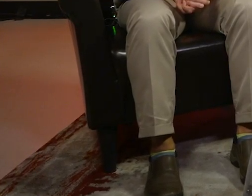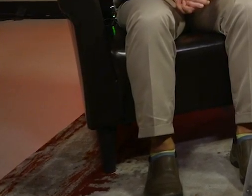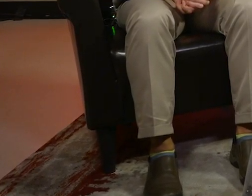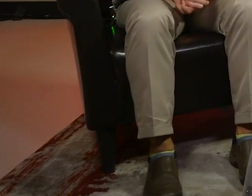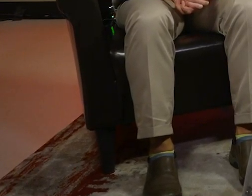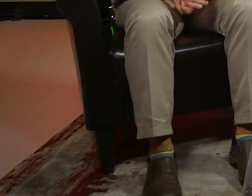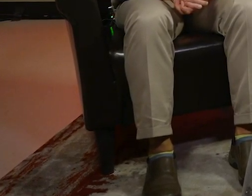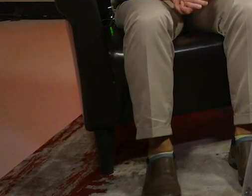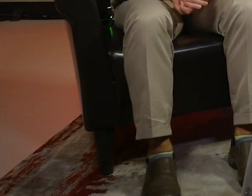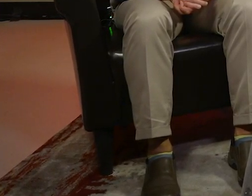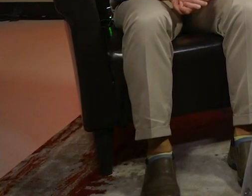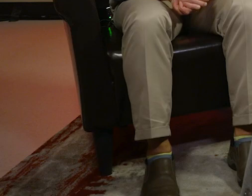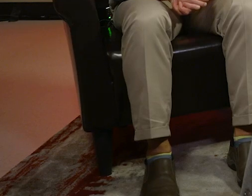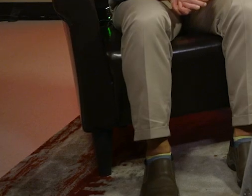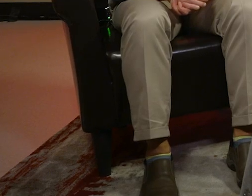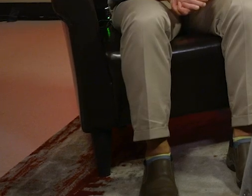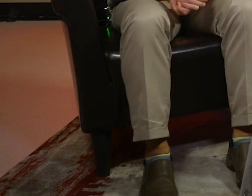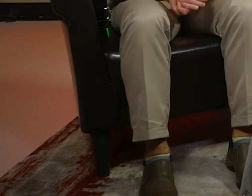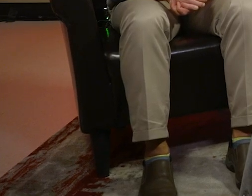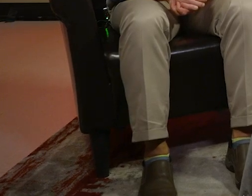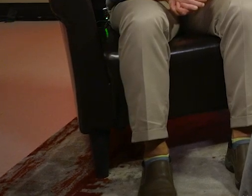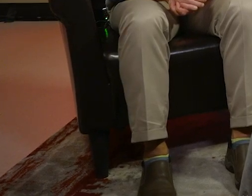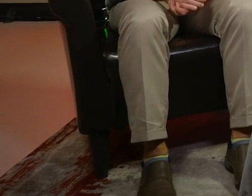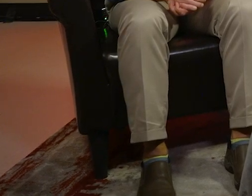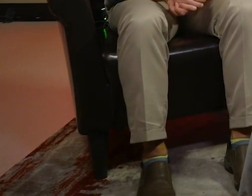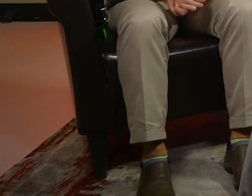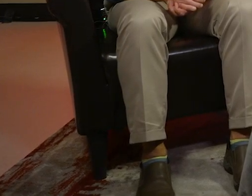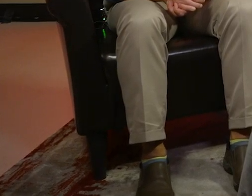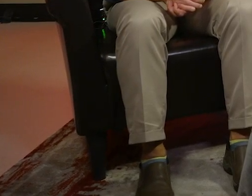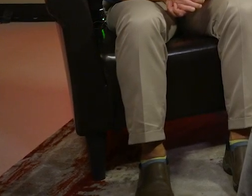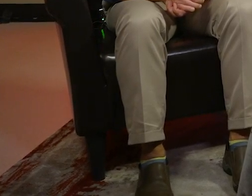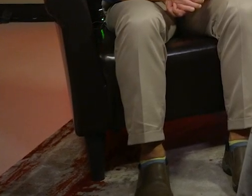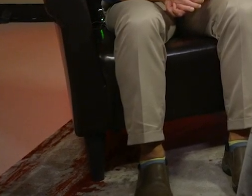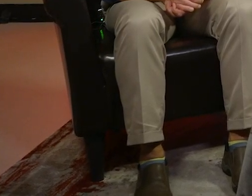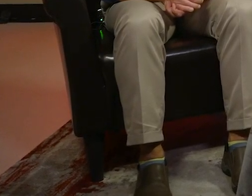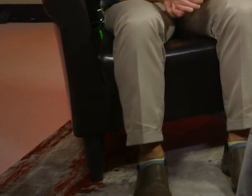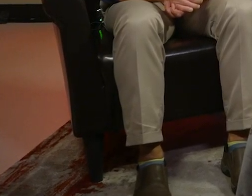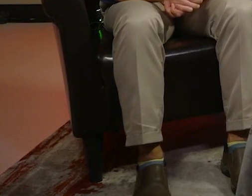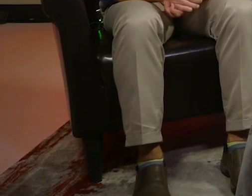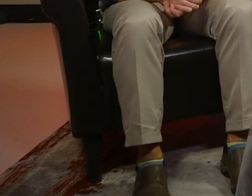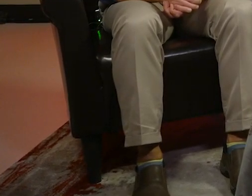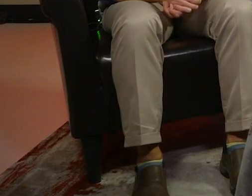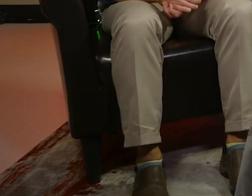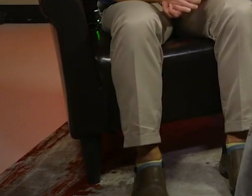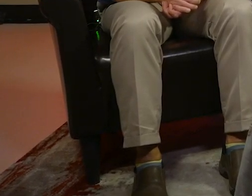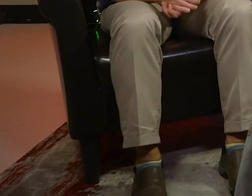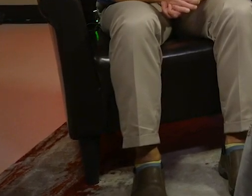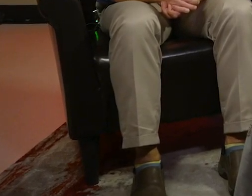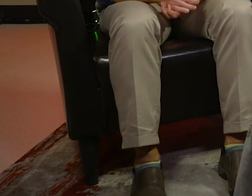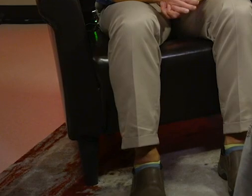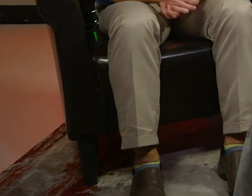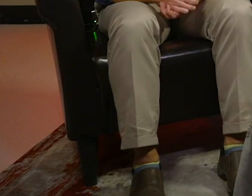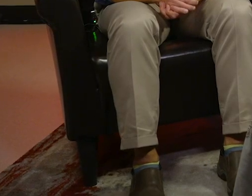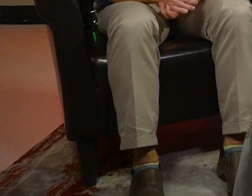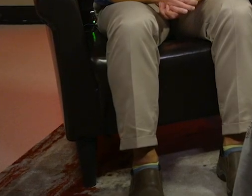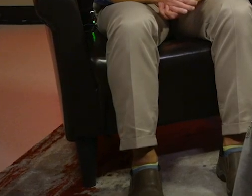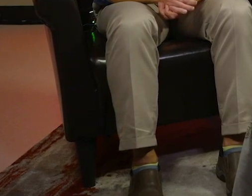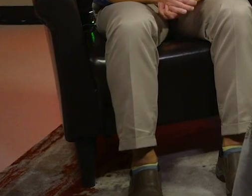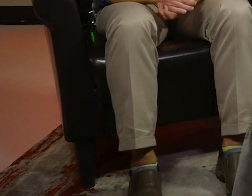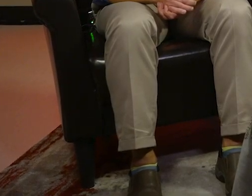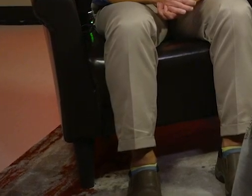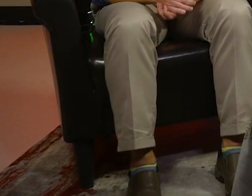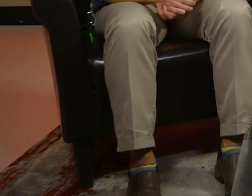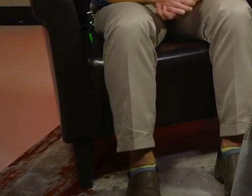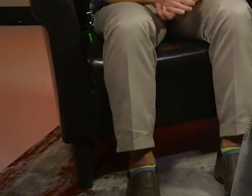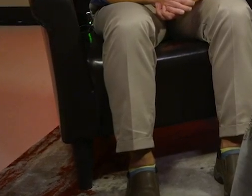today. Perhaps our holiday attire was a big hint for you. We have recorded this introduction to one of our favorite episodes for